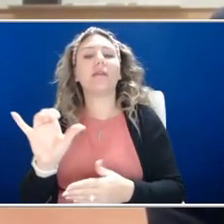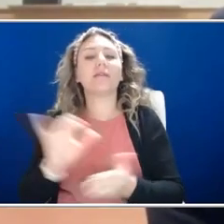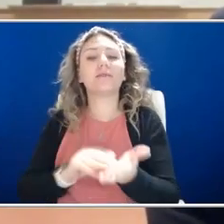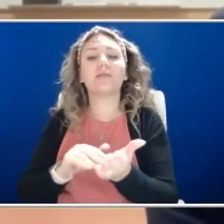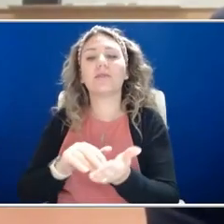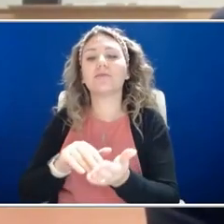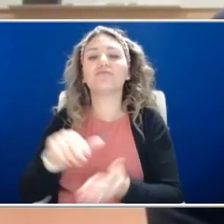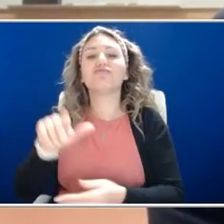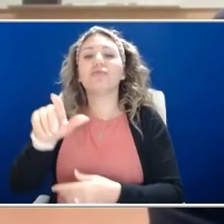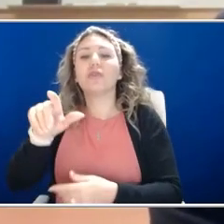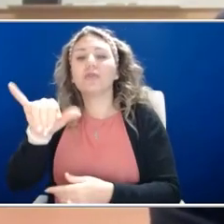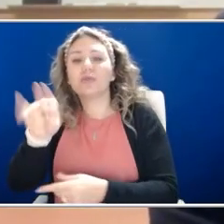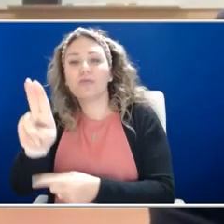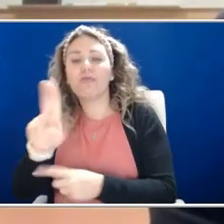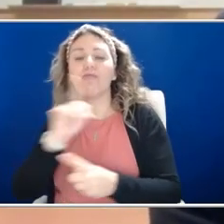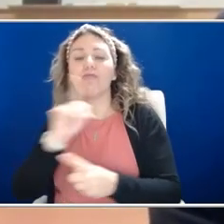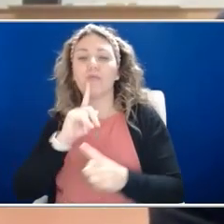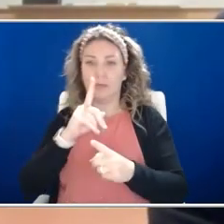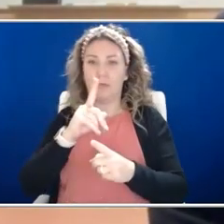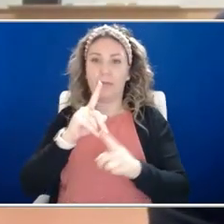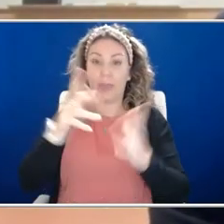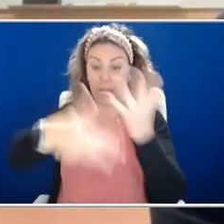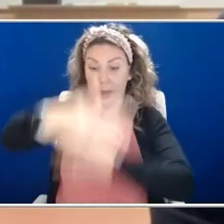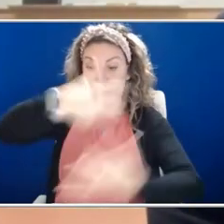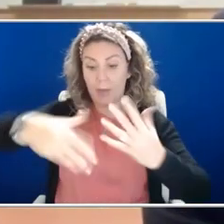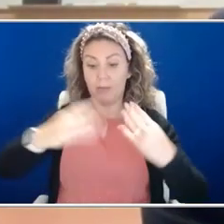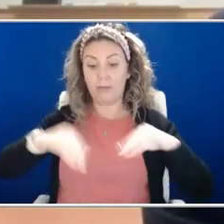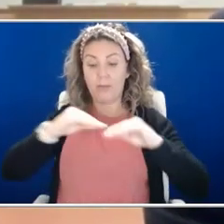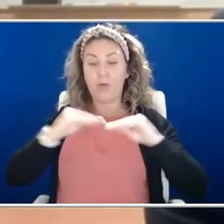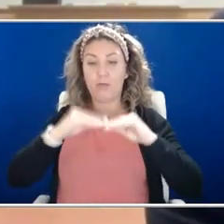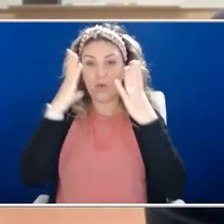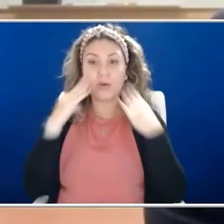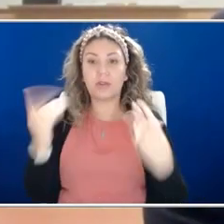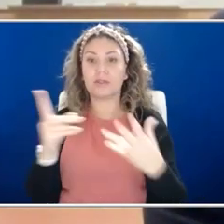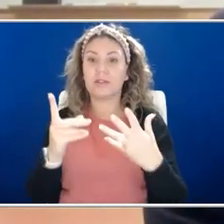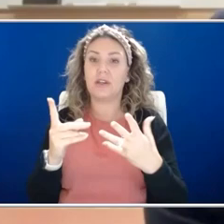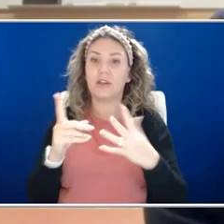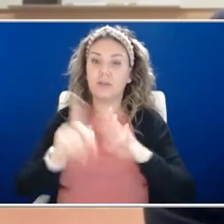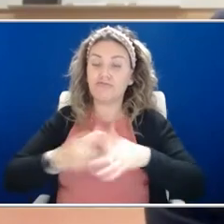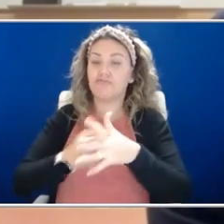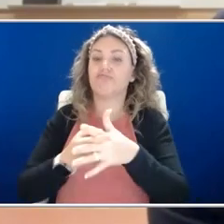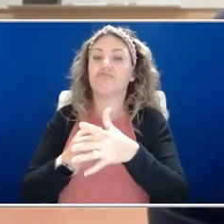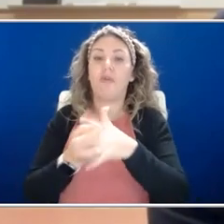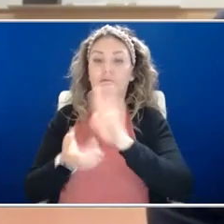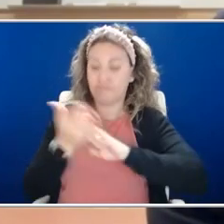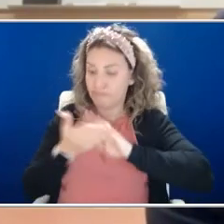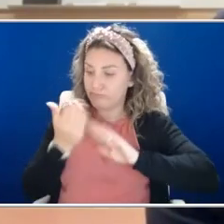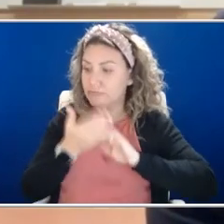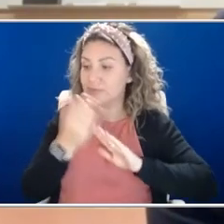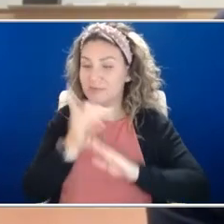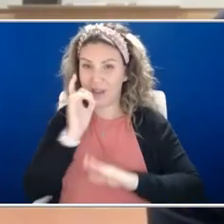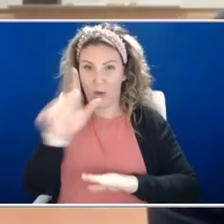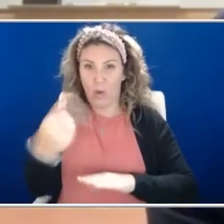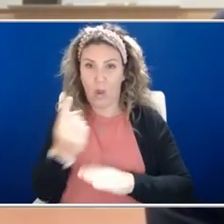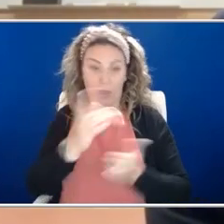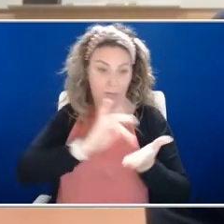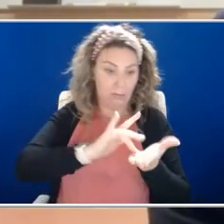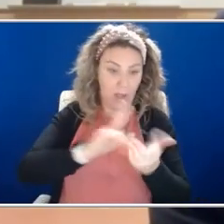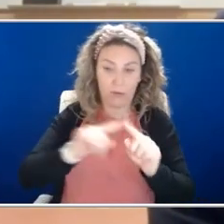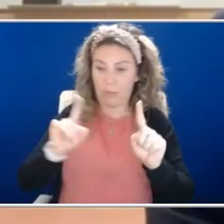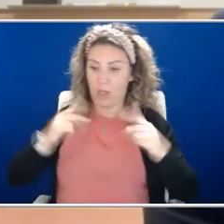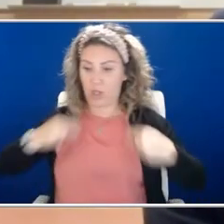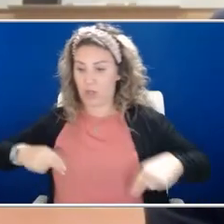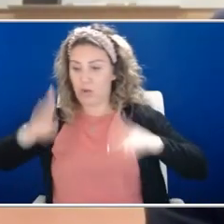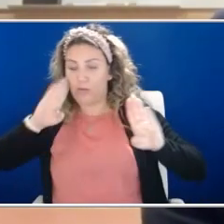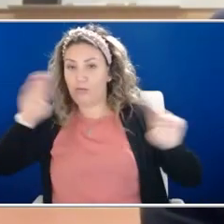as a society, more and more data is generated, not just on the medical and the healthcare side, but from a human